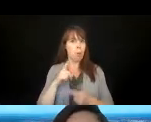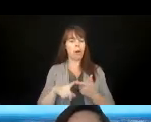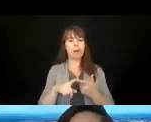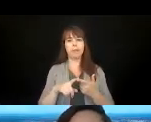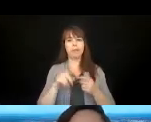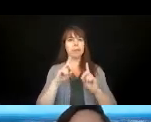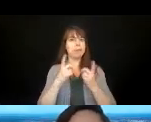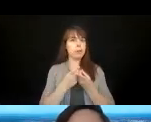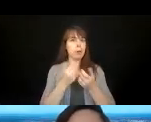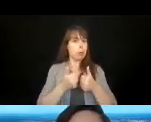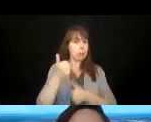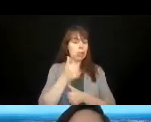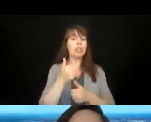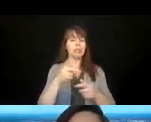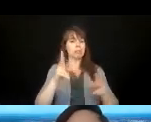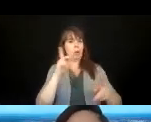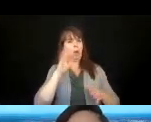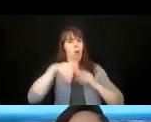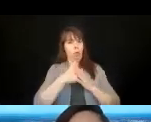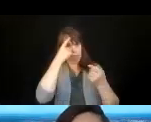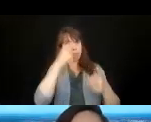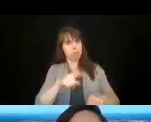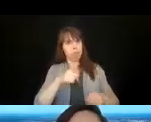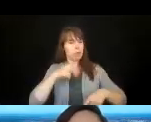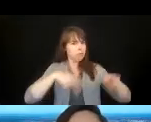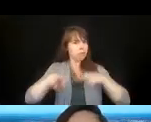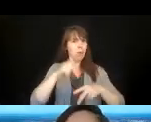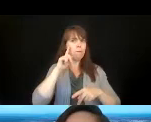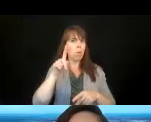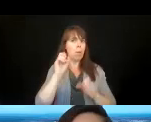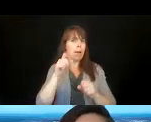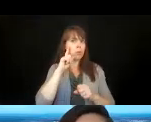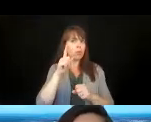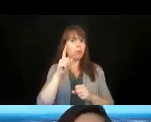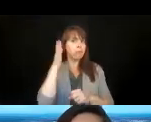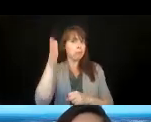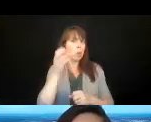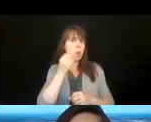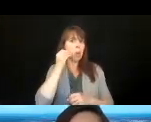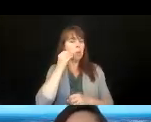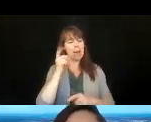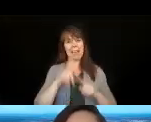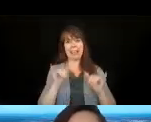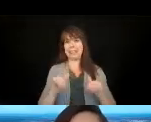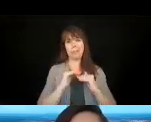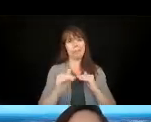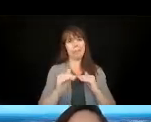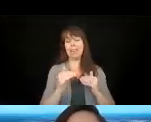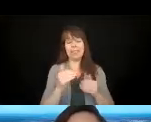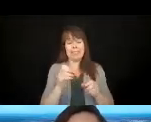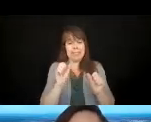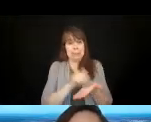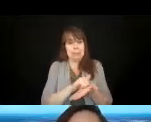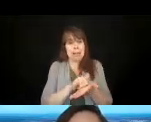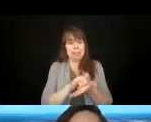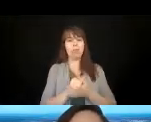department chairs and chief to really look towards this future for care at home. We cannot stay status quo. There's just no way we can. And